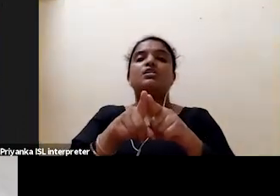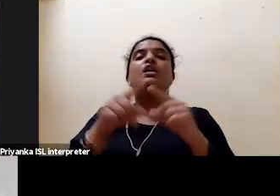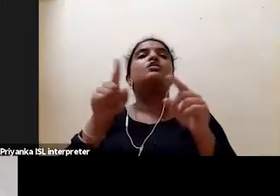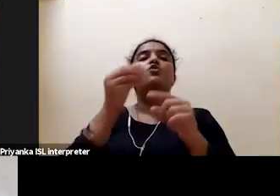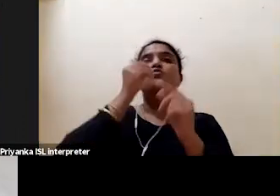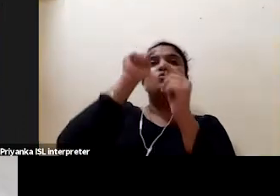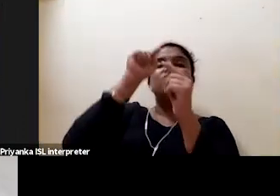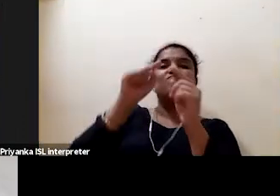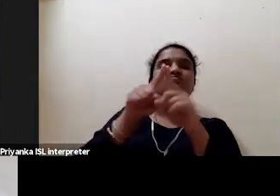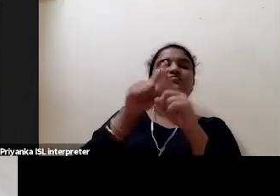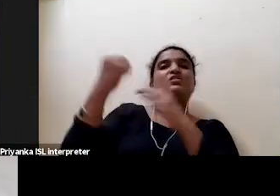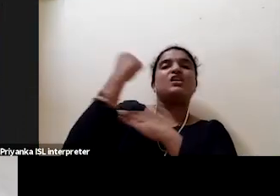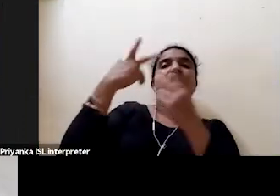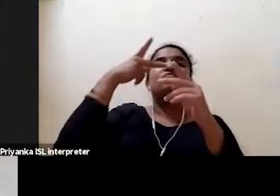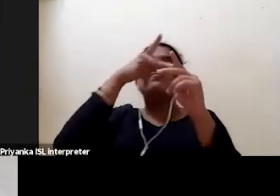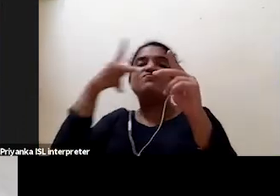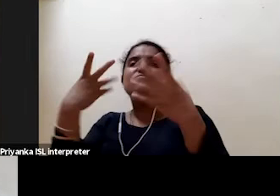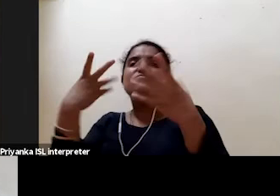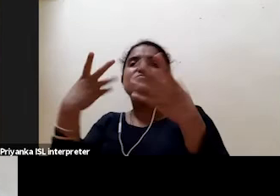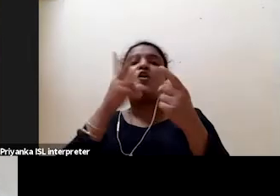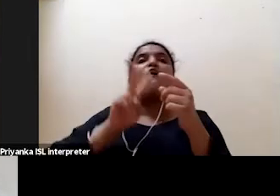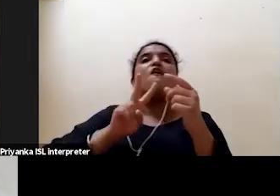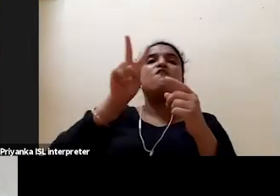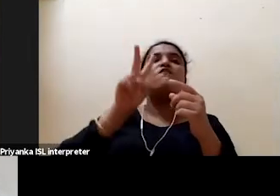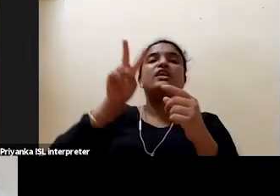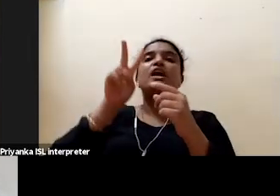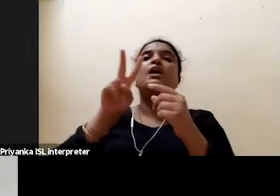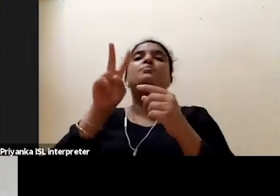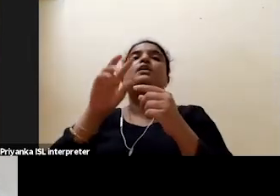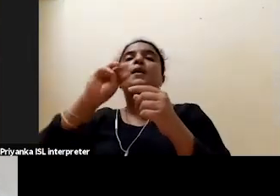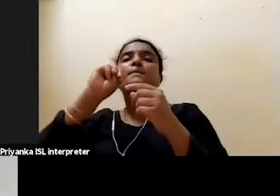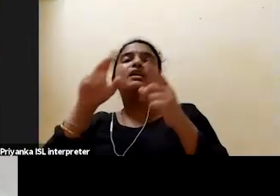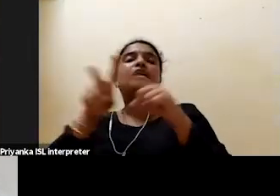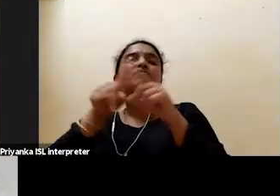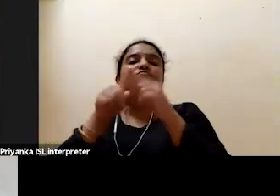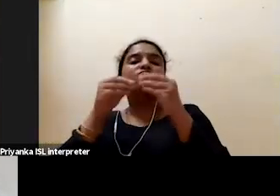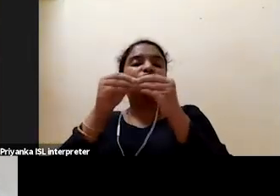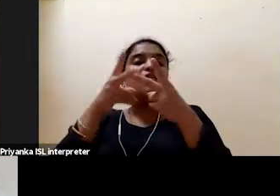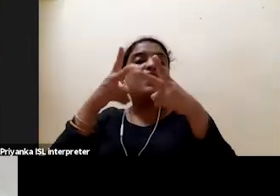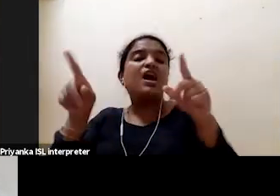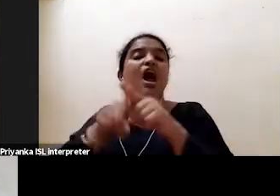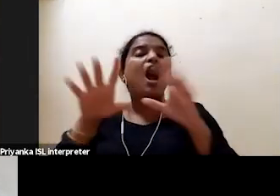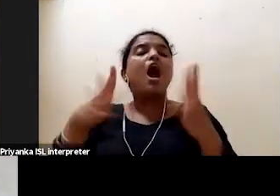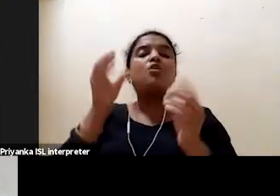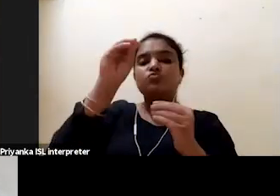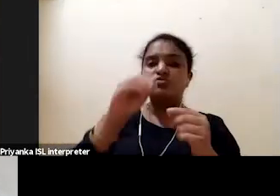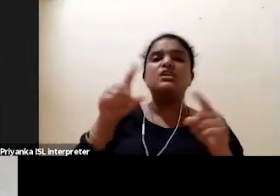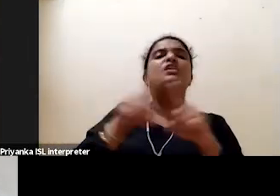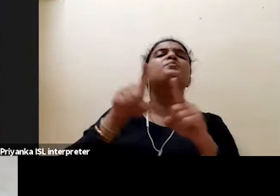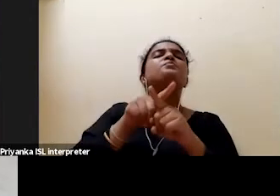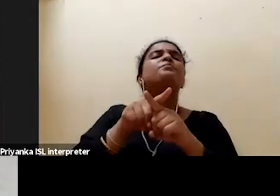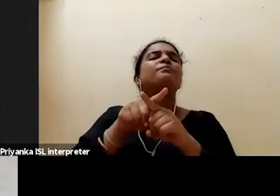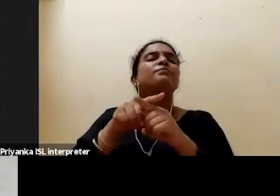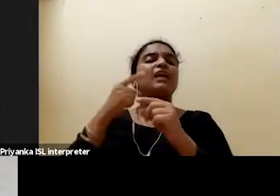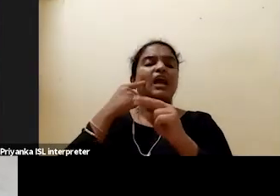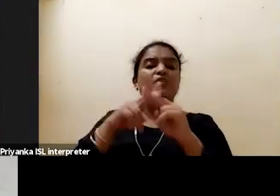of things. There is just so much to write about. I'm just giving you a few examples, but there's a lot to write about. And initially, when you